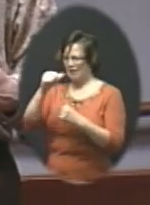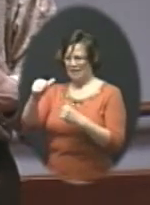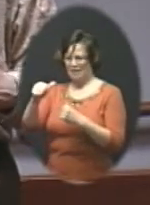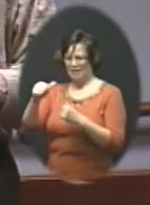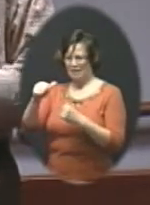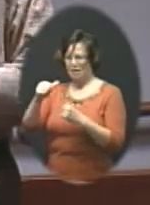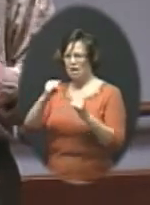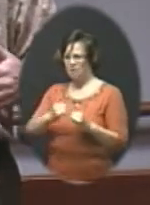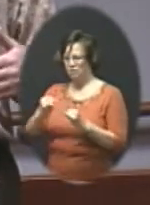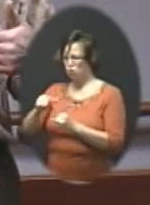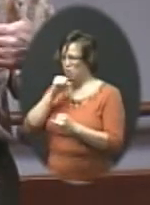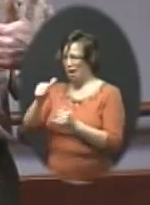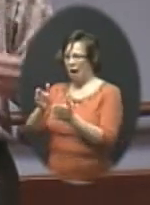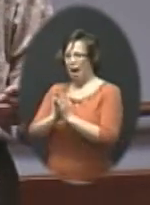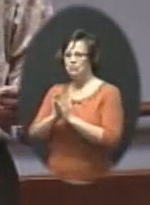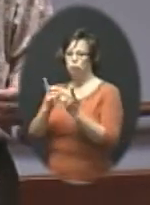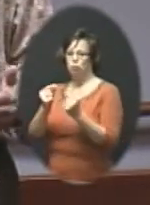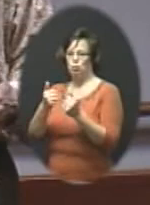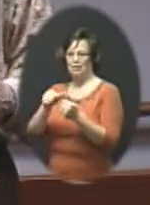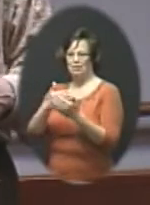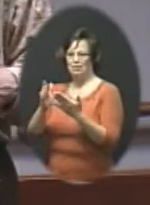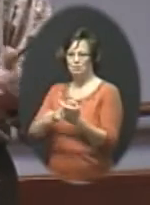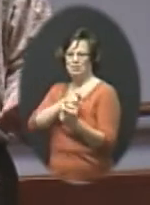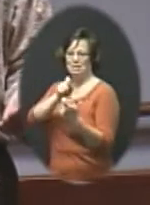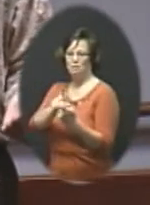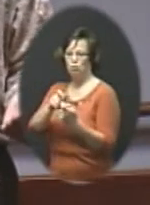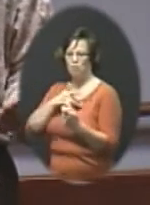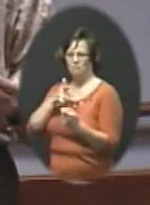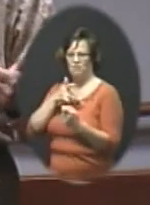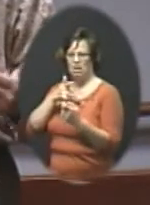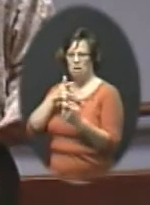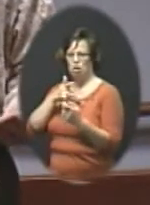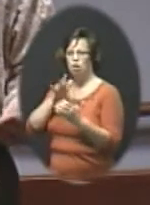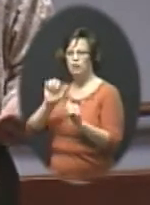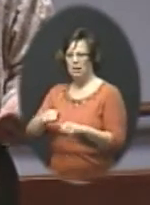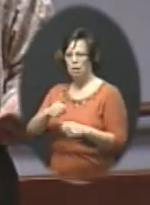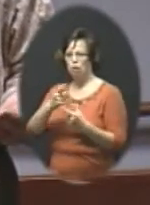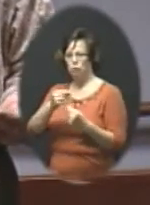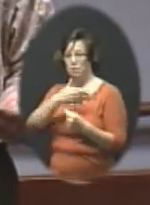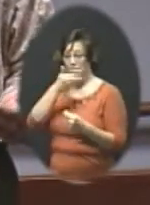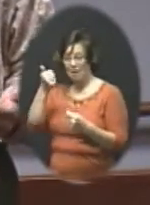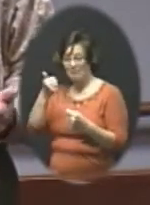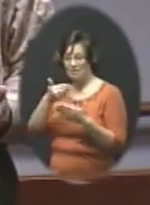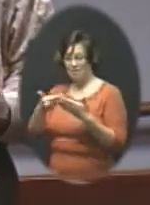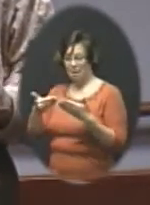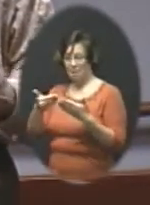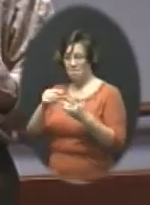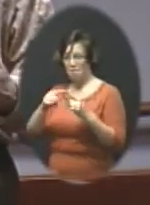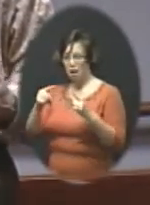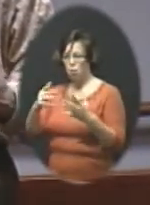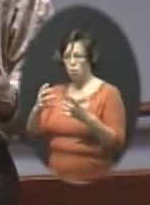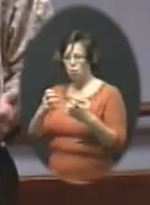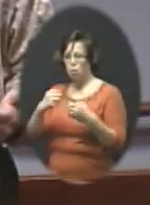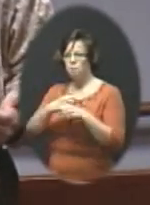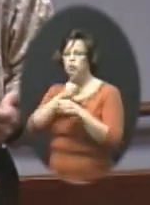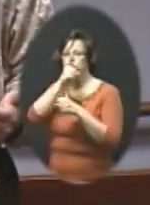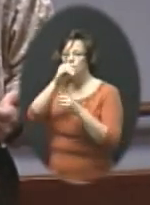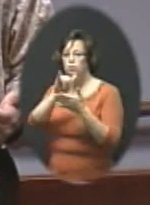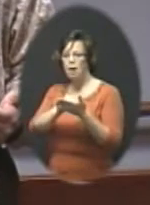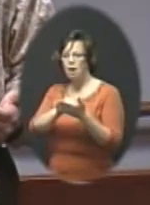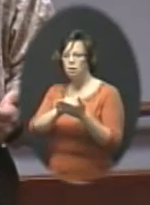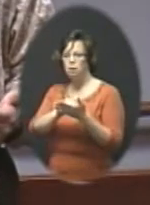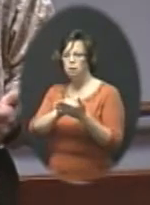an individual, we're not asking them to do anything specific. We feel like can do the best thing, but just we wanted to be sure it got